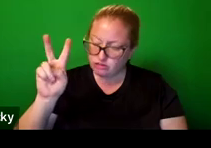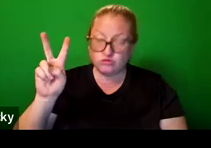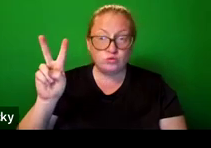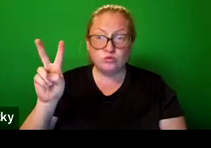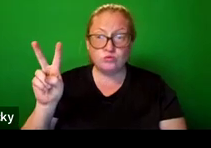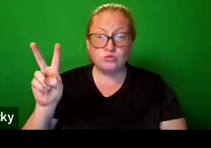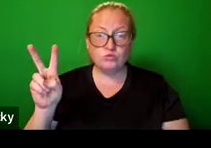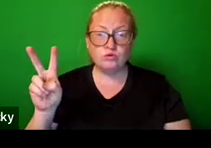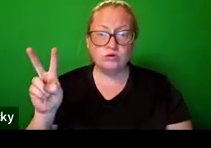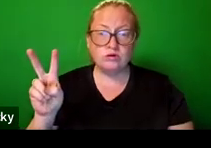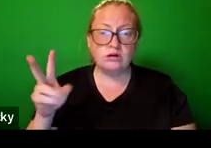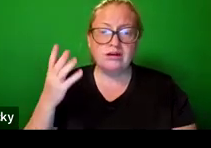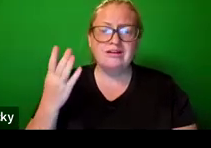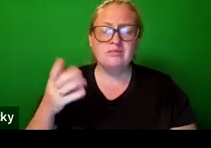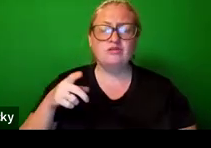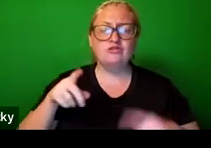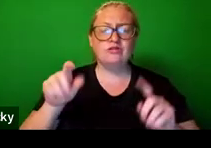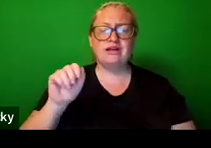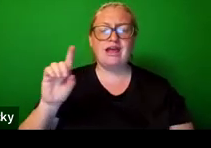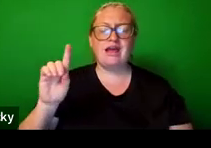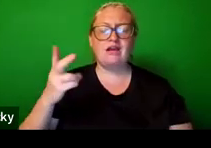you know, when we, maybe at the ad hoc